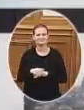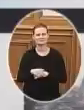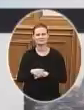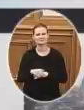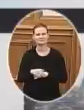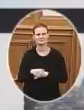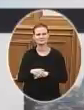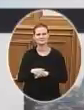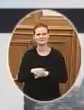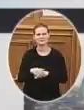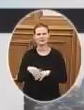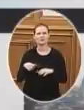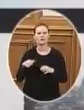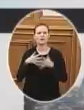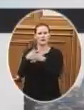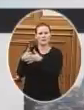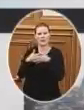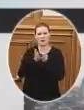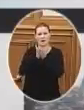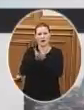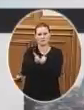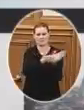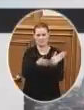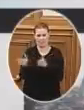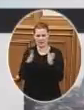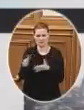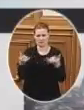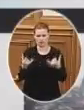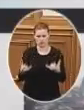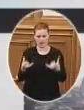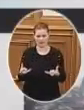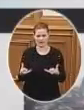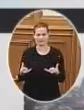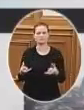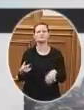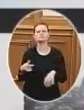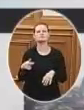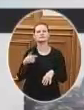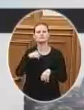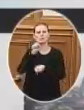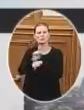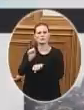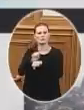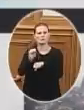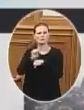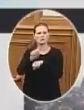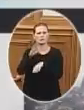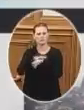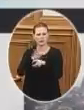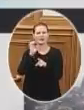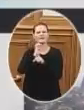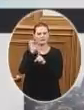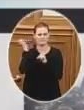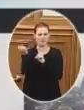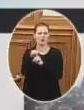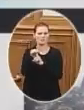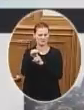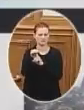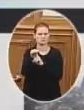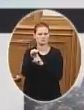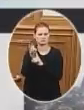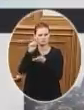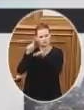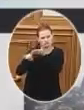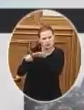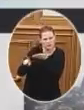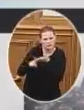The status of the America's Cup planning right now, we are underway in our CEQA process, California Environmental Quality Act, completing the